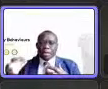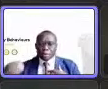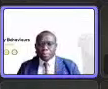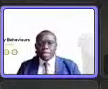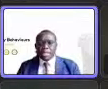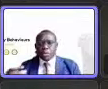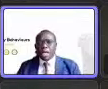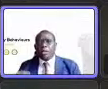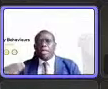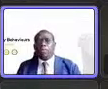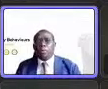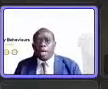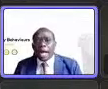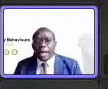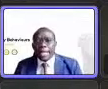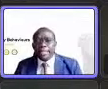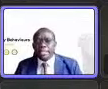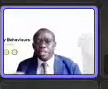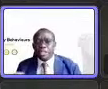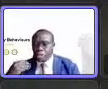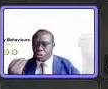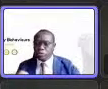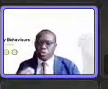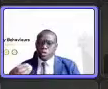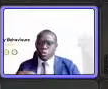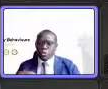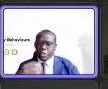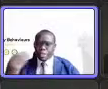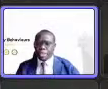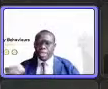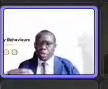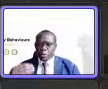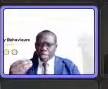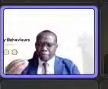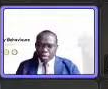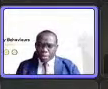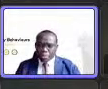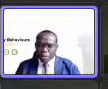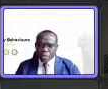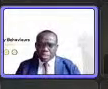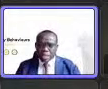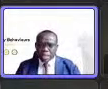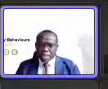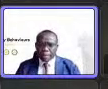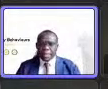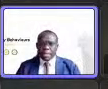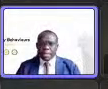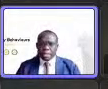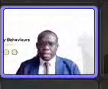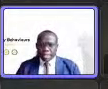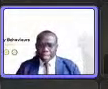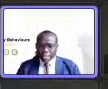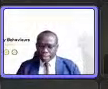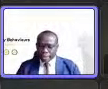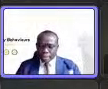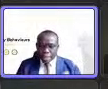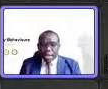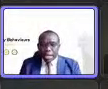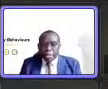major problems that would actually arise is issues to do with the environment, because